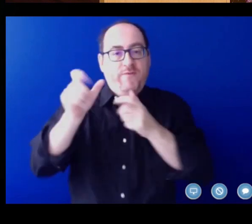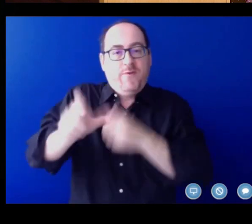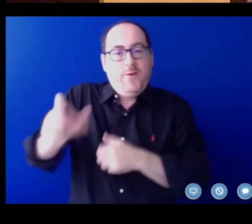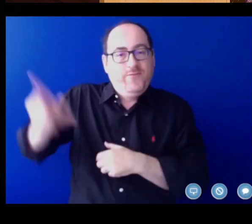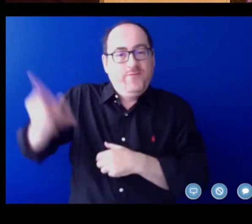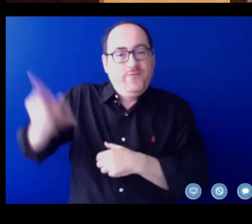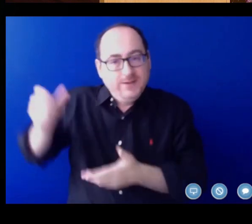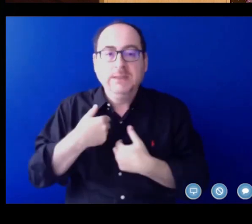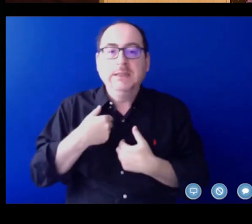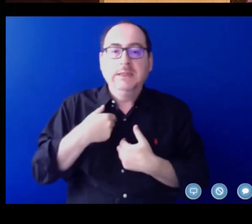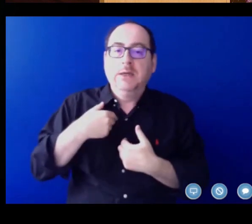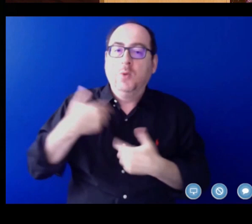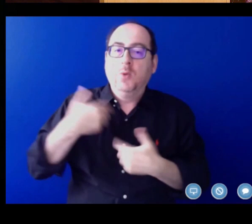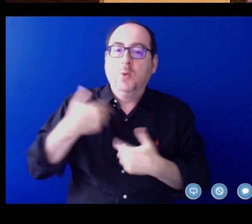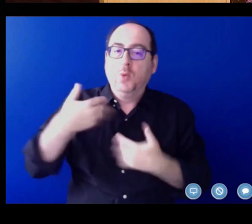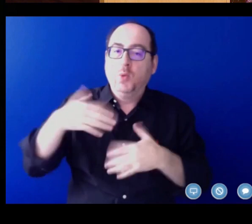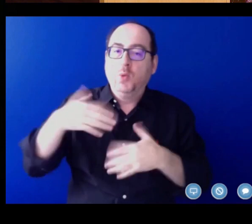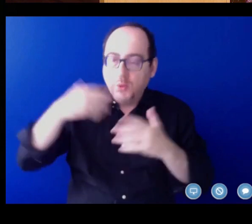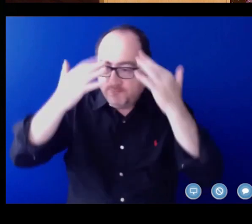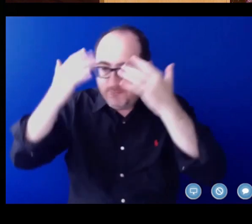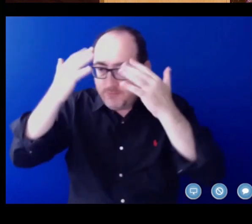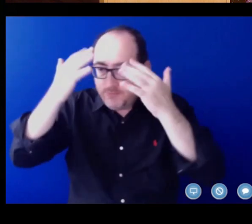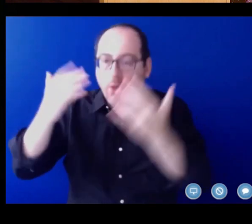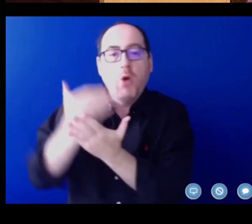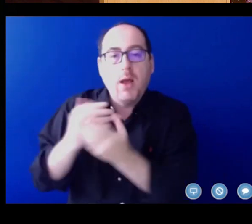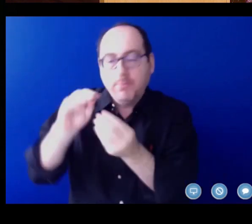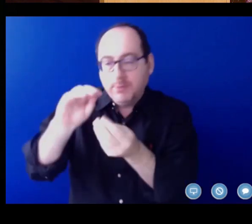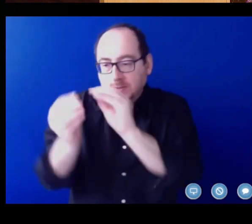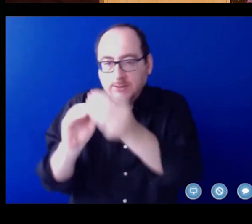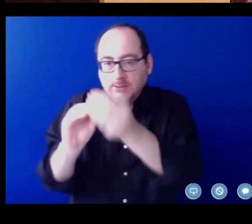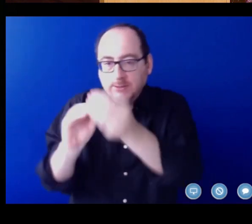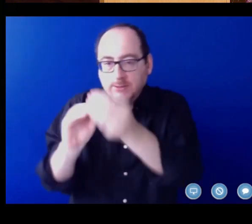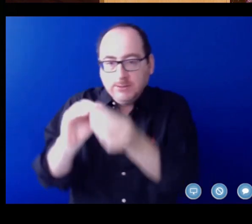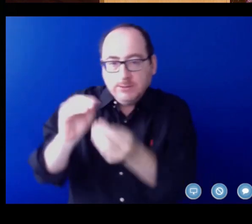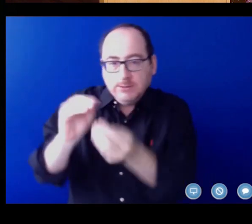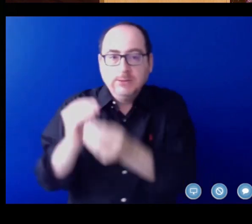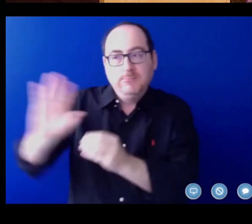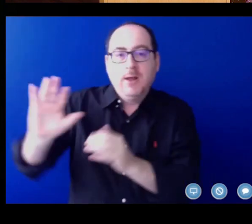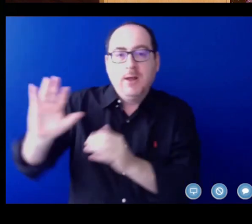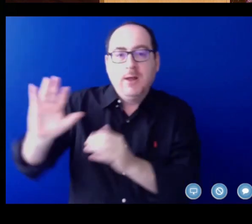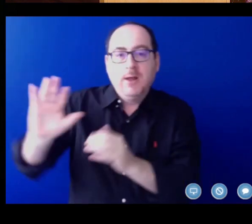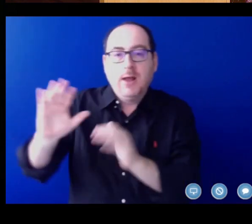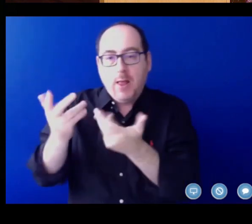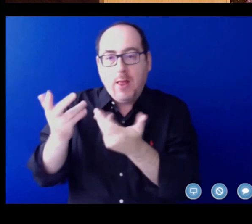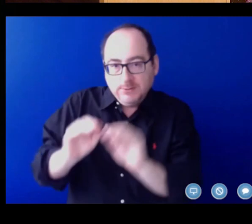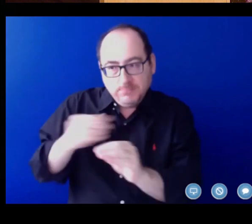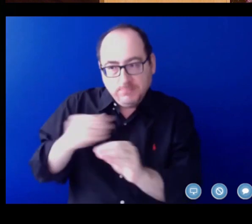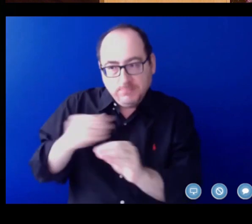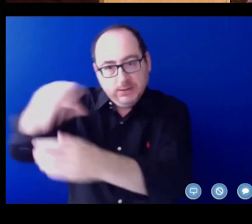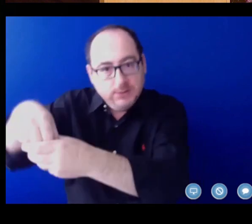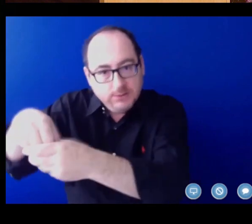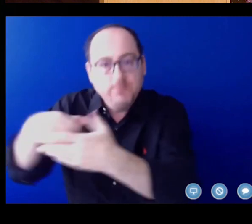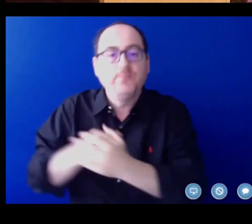programs in this presentation today. So my talk will be in three parts. I want to begin by talking about the importance